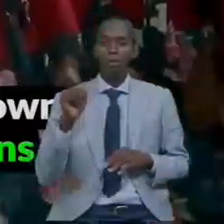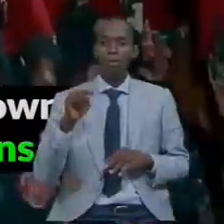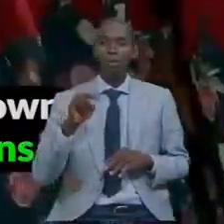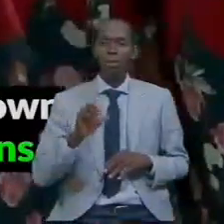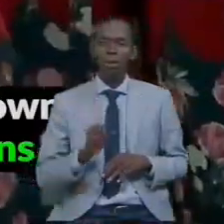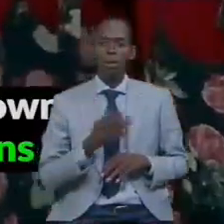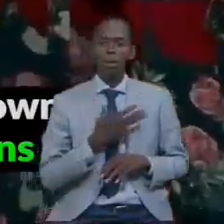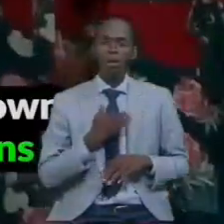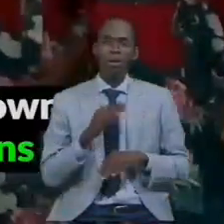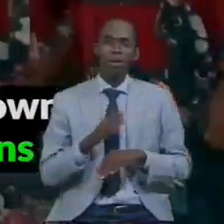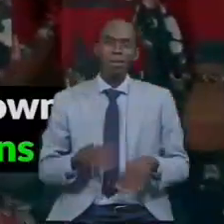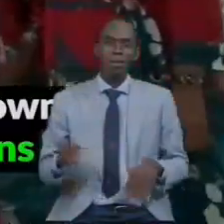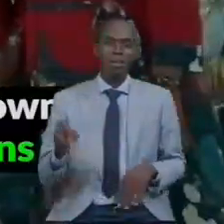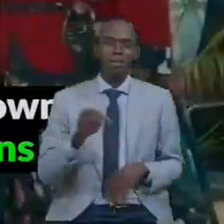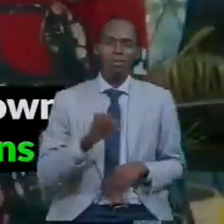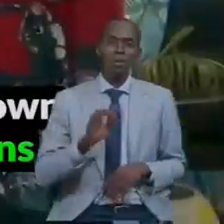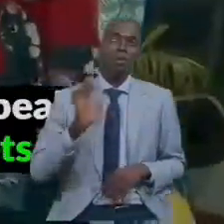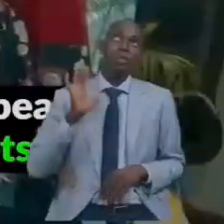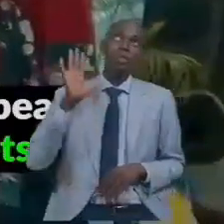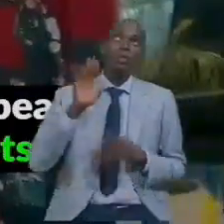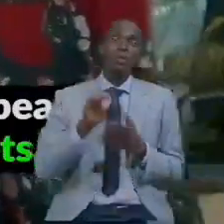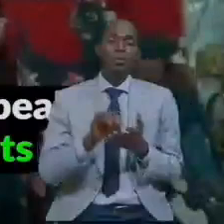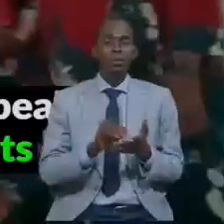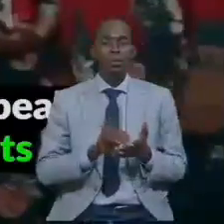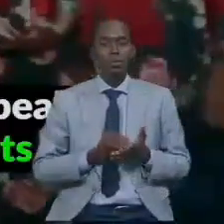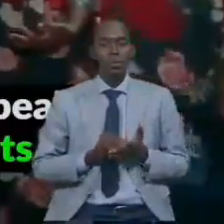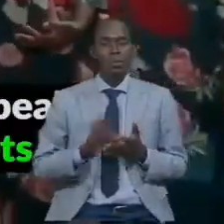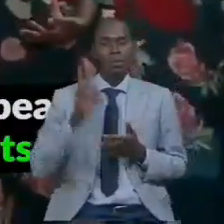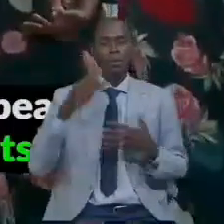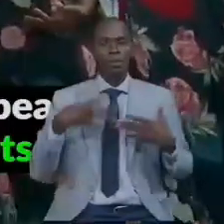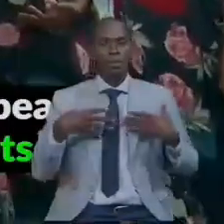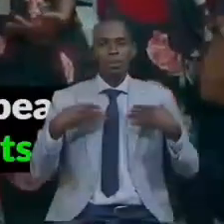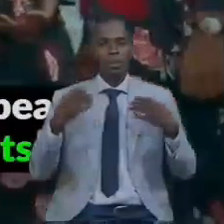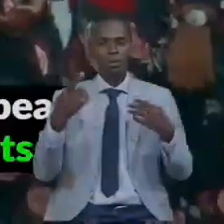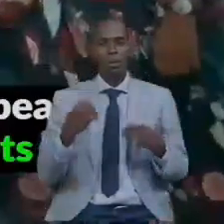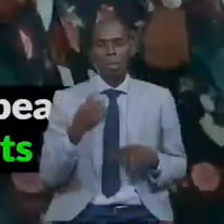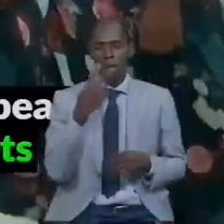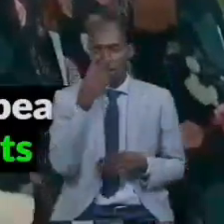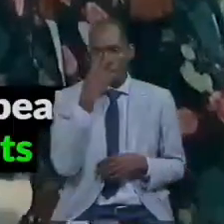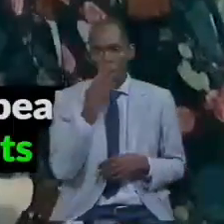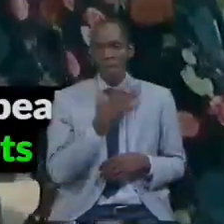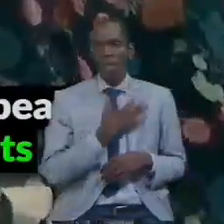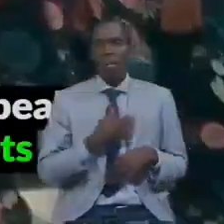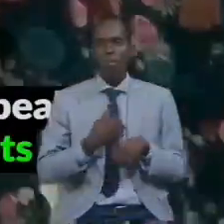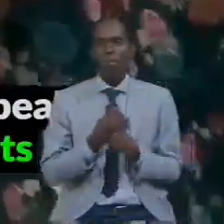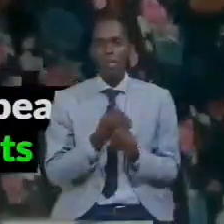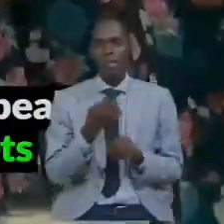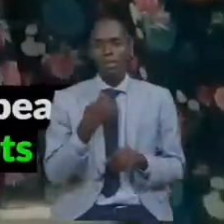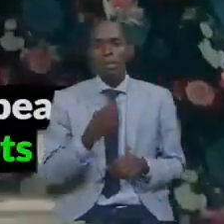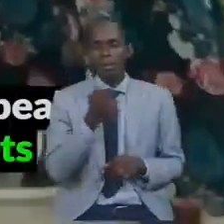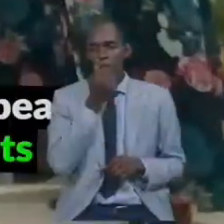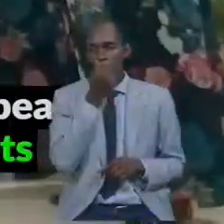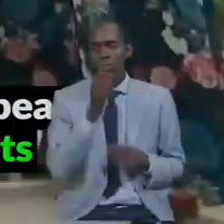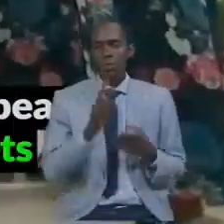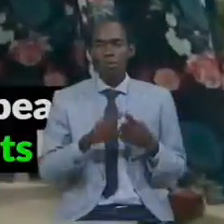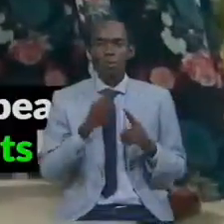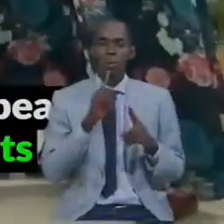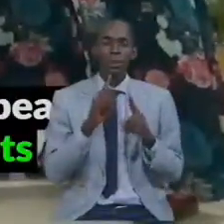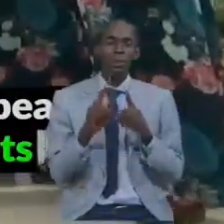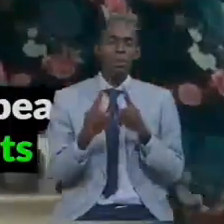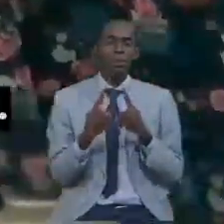orphans and calls them his own. He heals the blind and he makes the